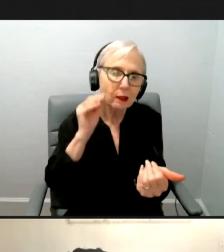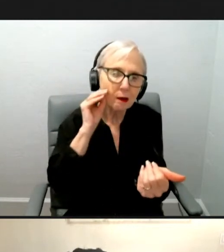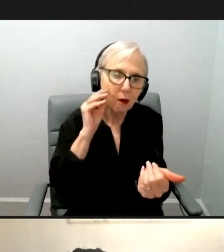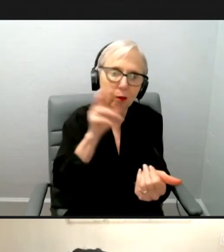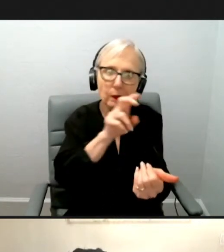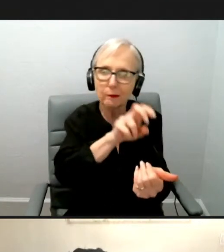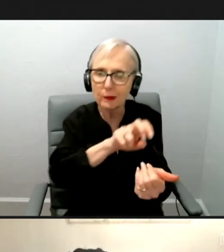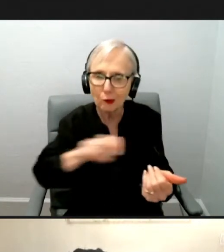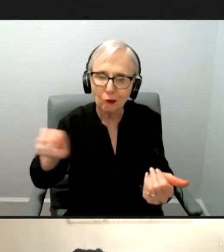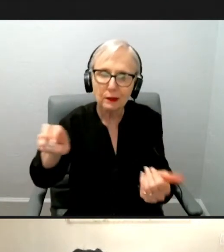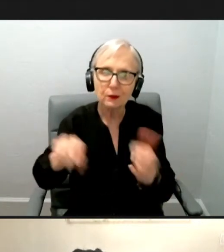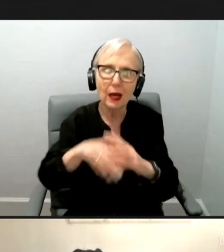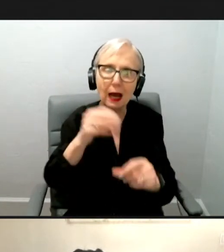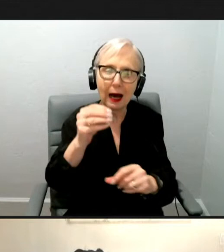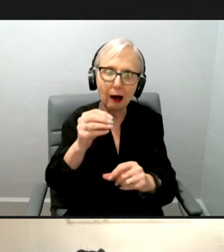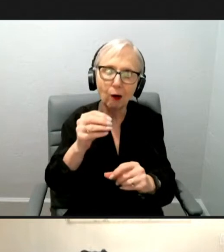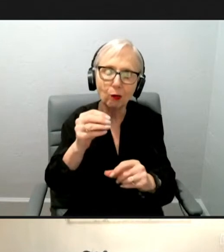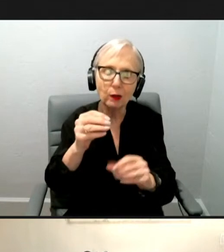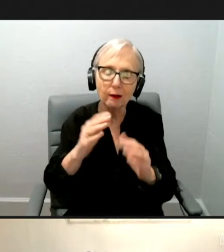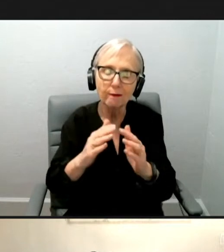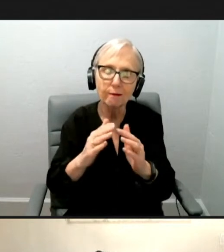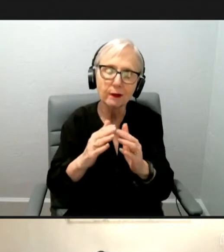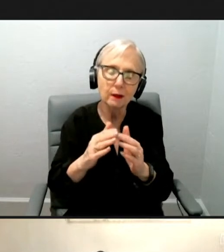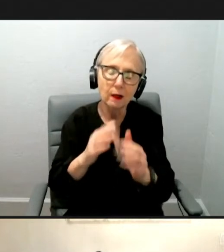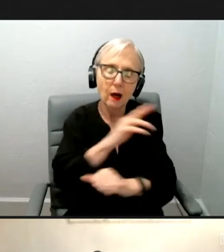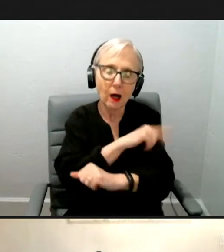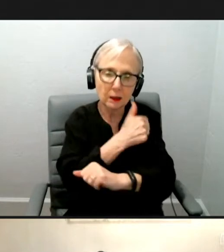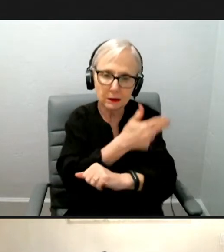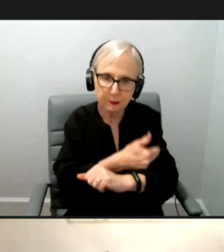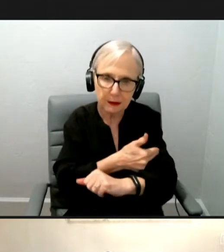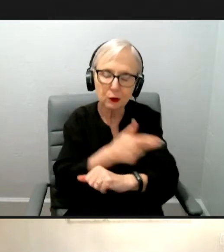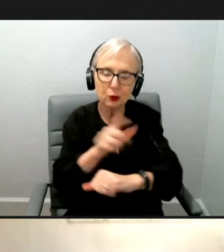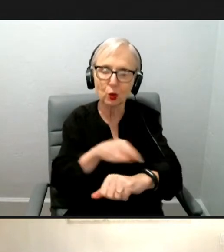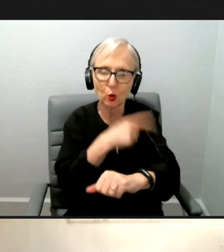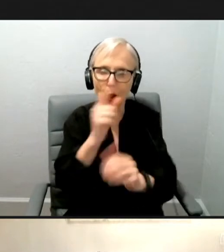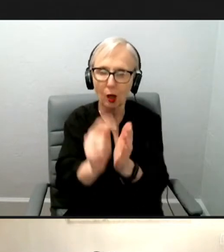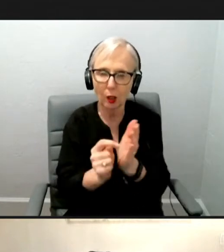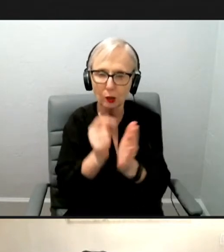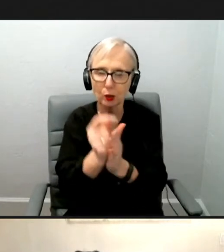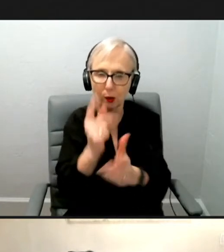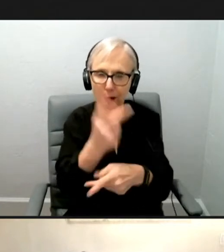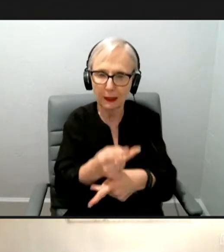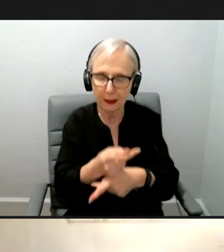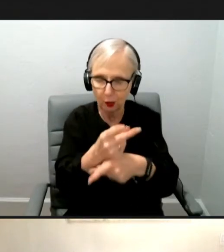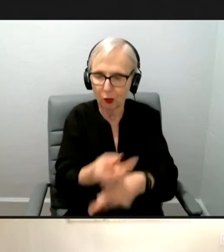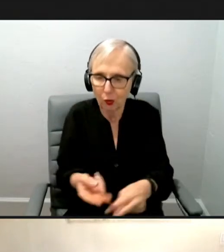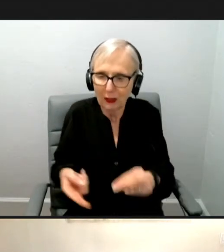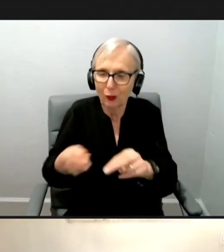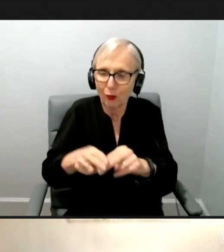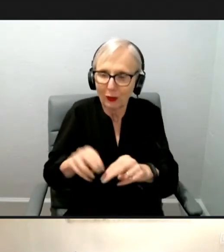out of hospitals into their long-term care environment, all to continue increasing our capacity.